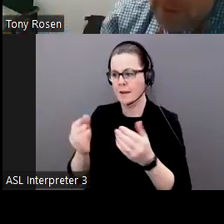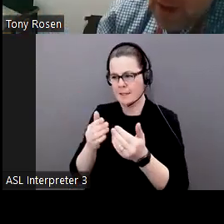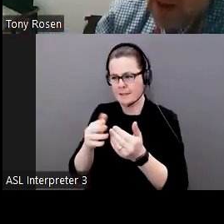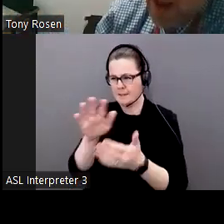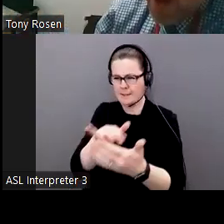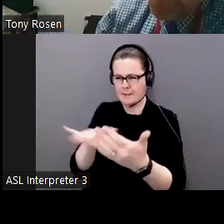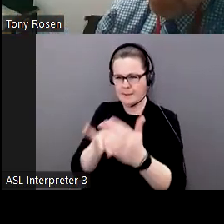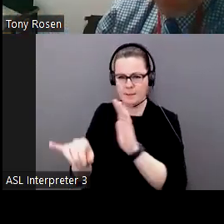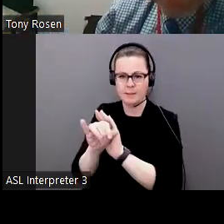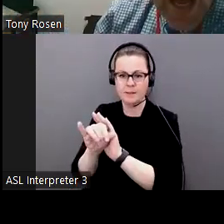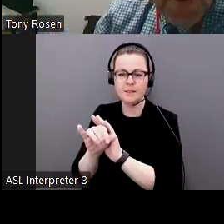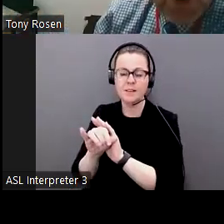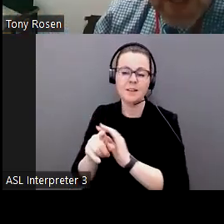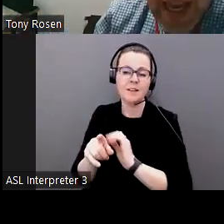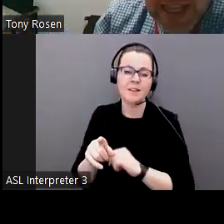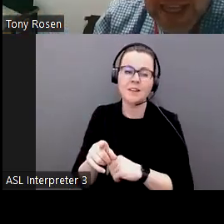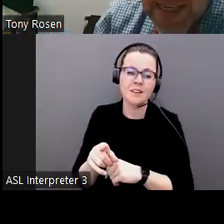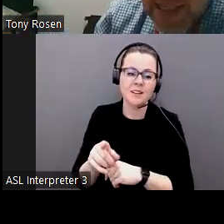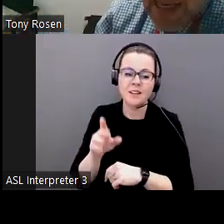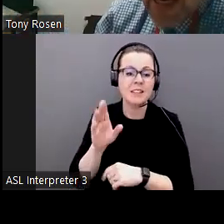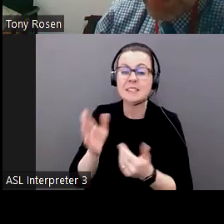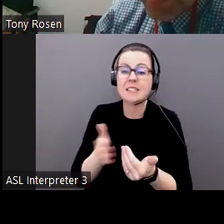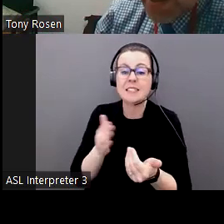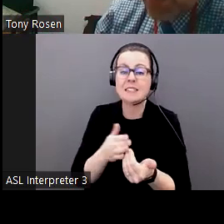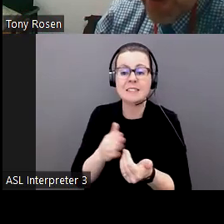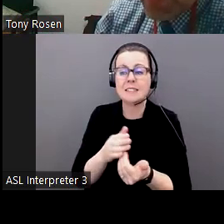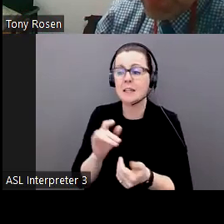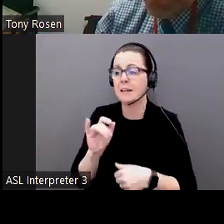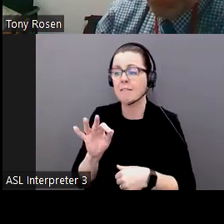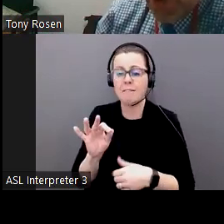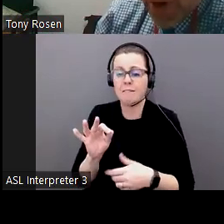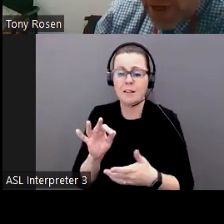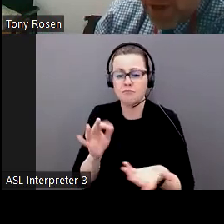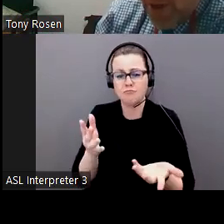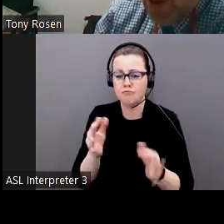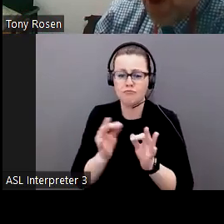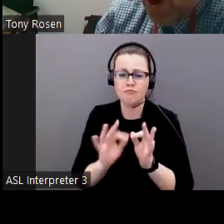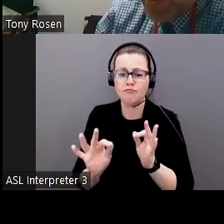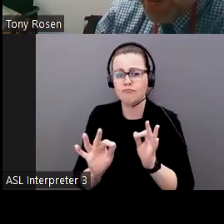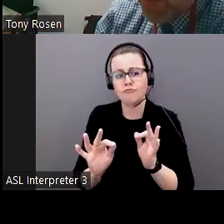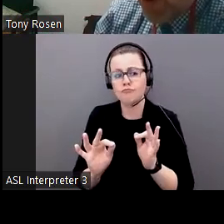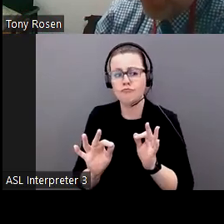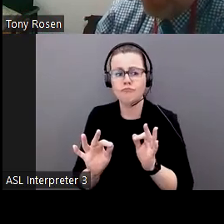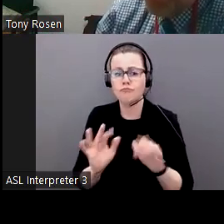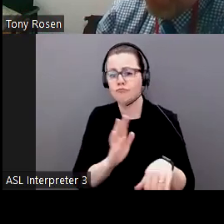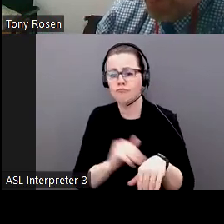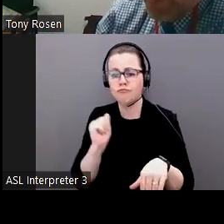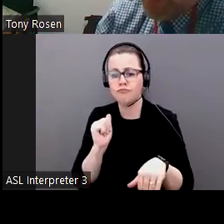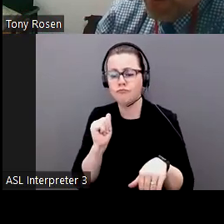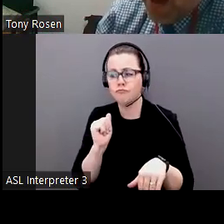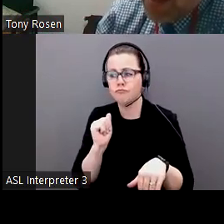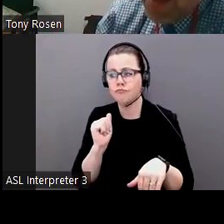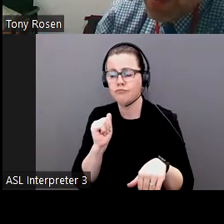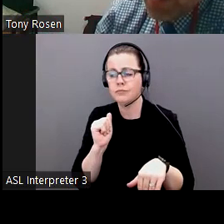button, but simultaneously decreases the burden on emerge